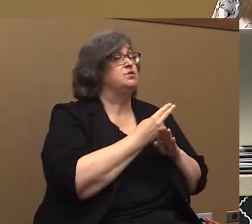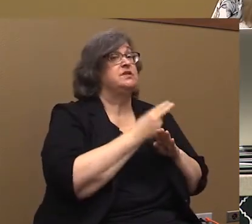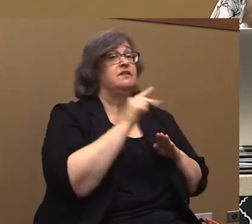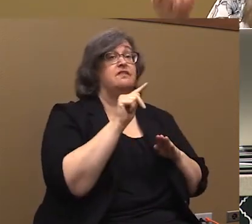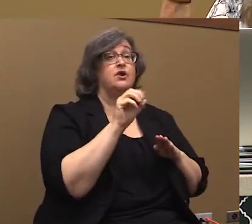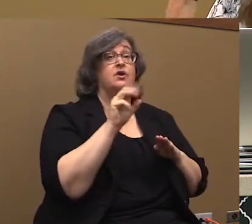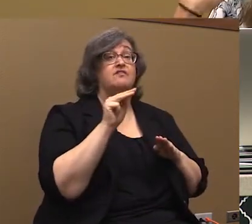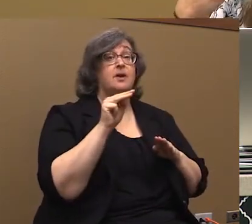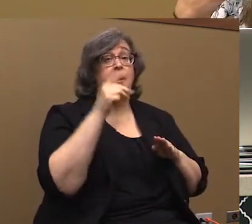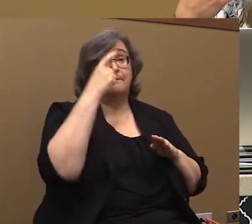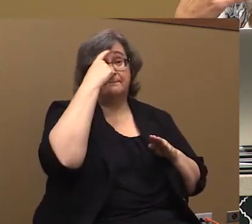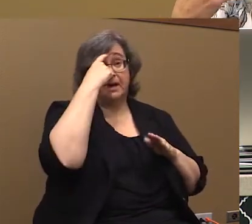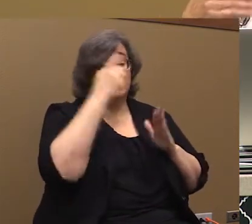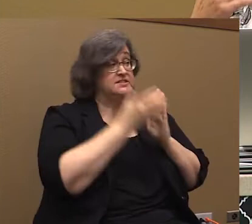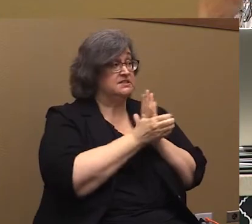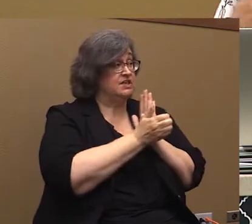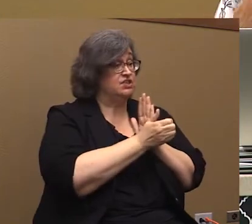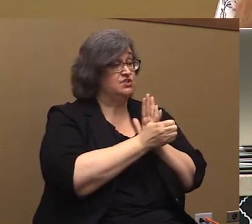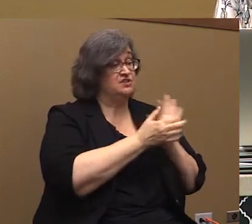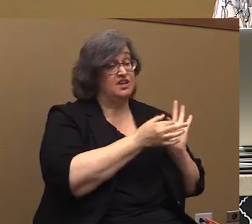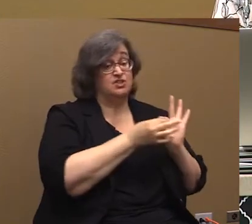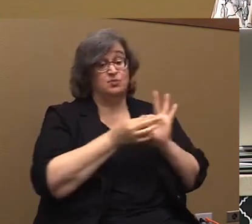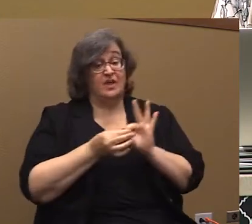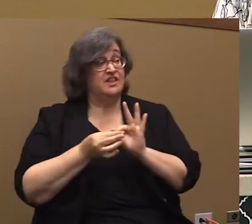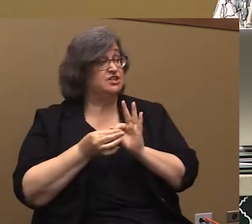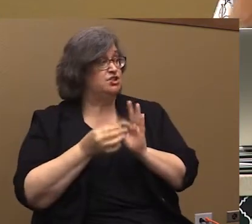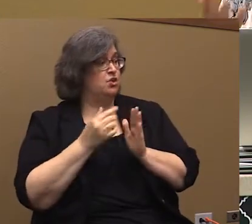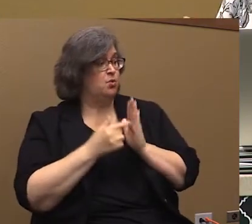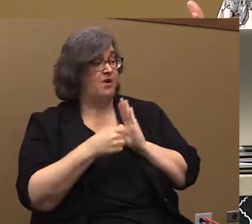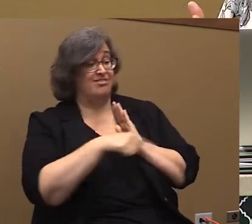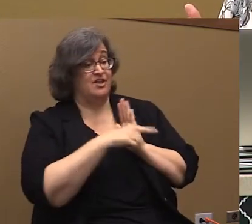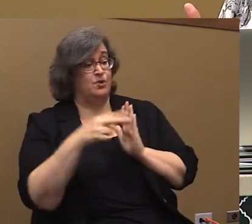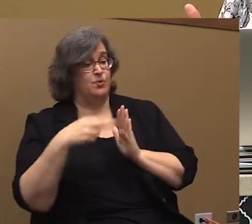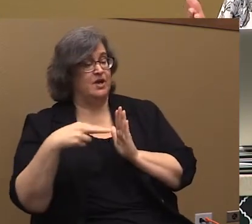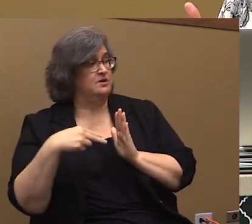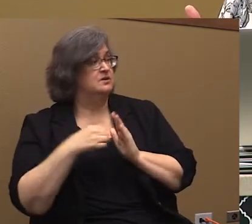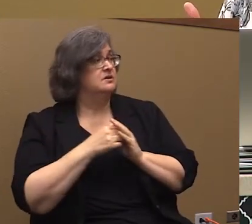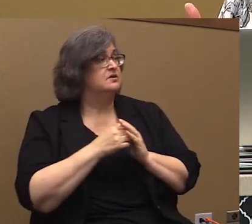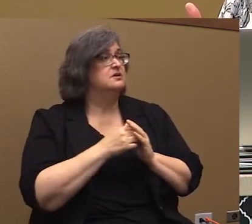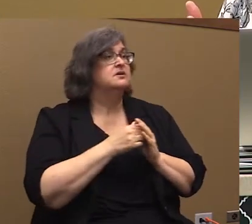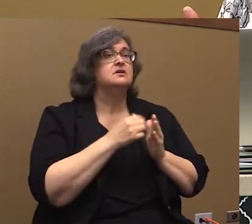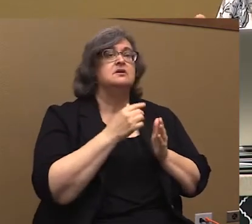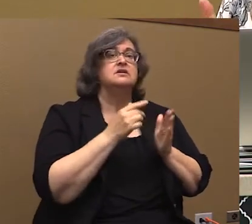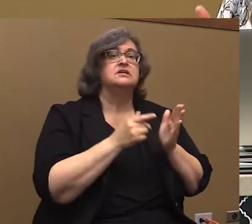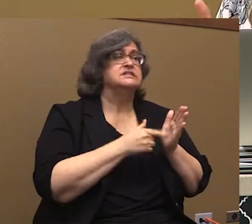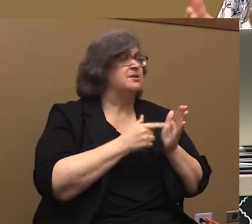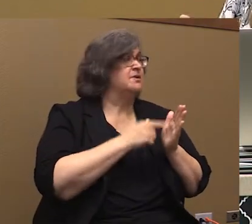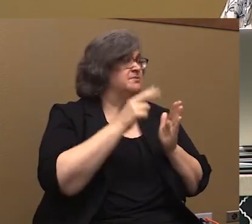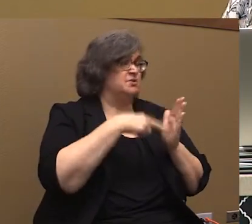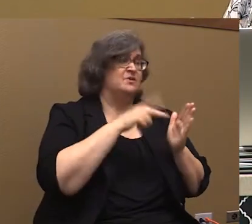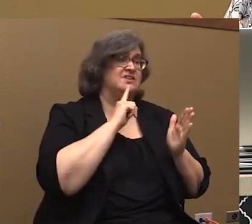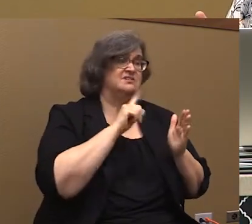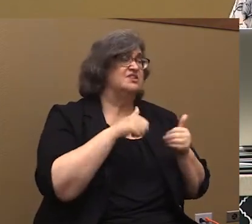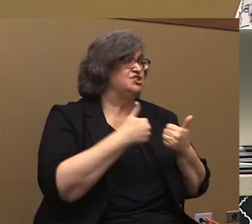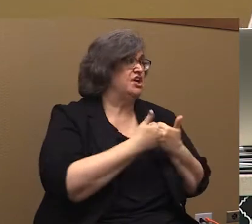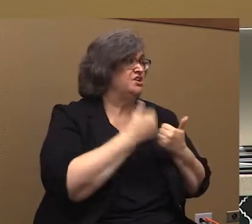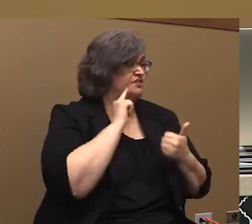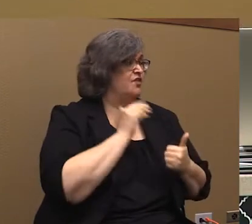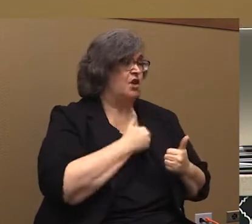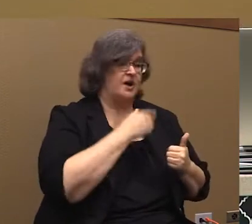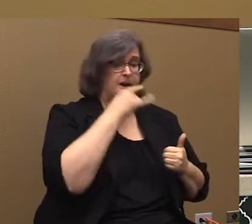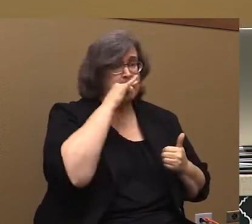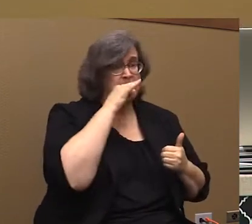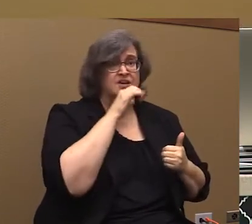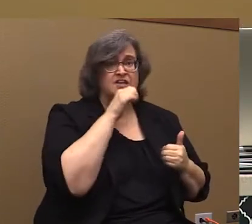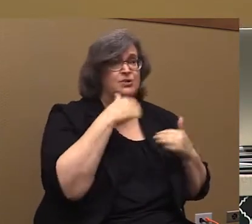on kids, the expectation is that they're applying these theory of mind skills to what they're reading.